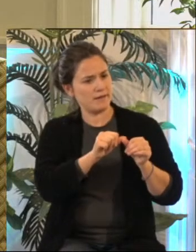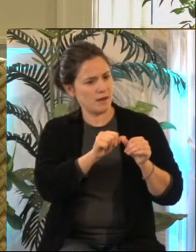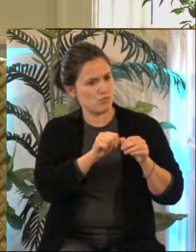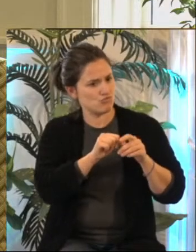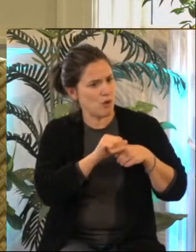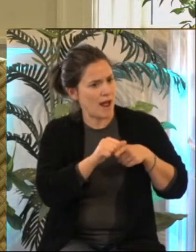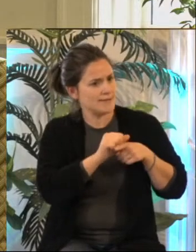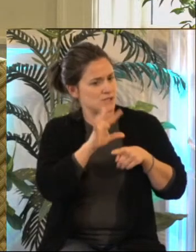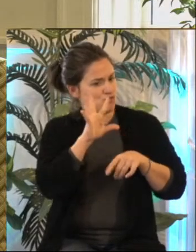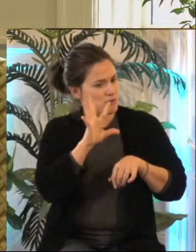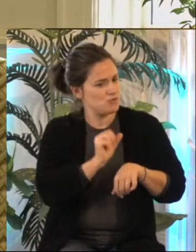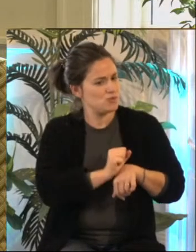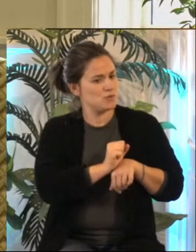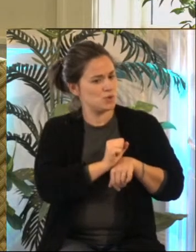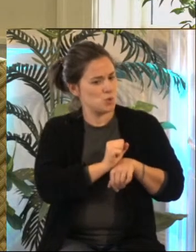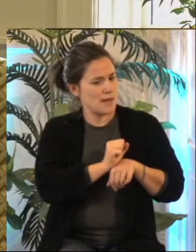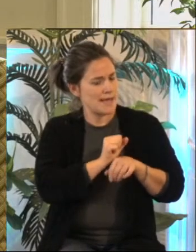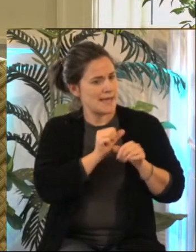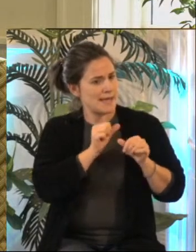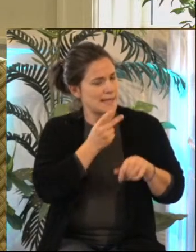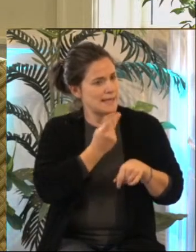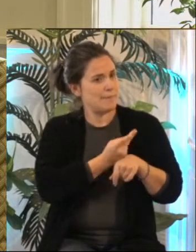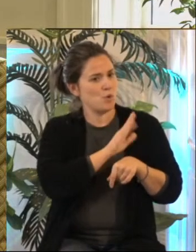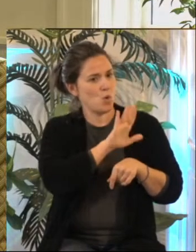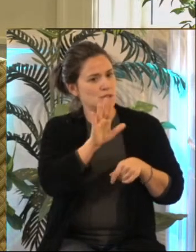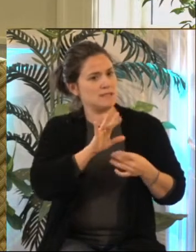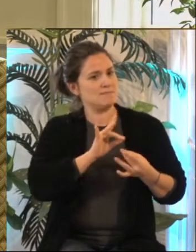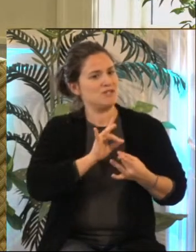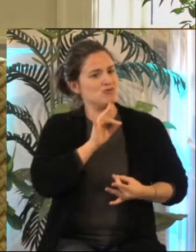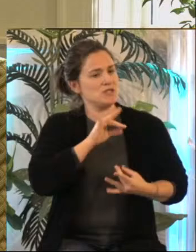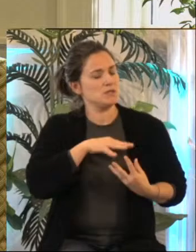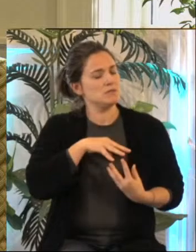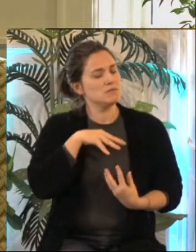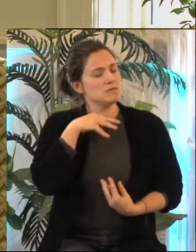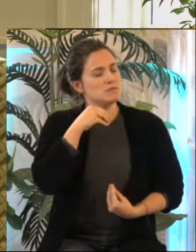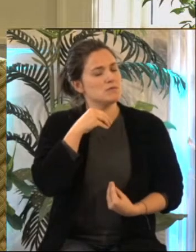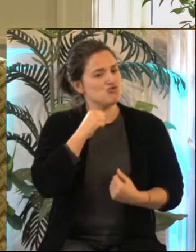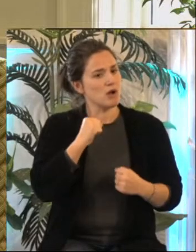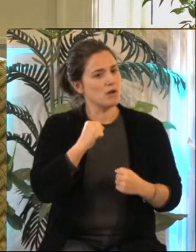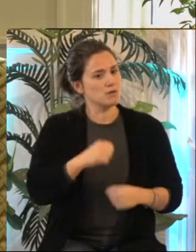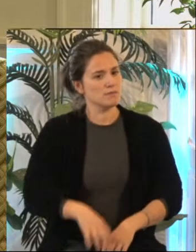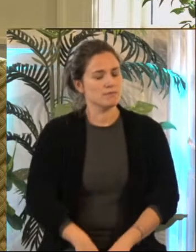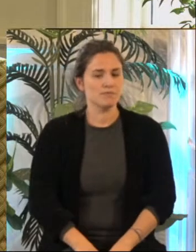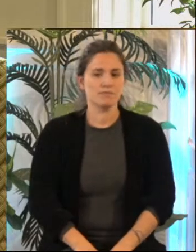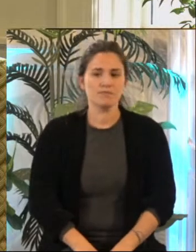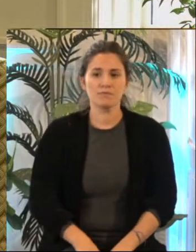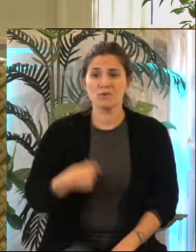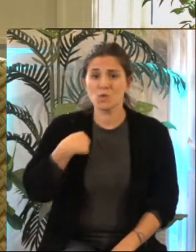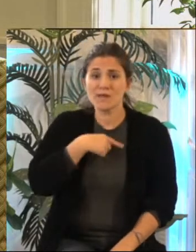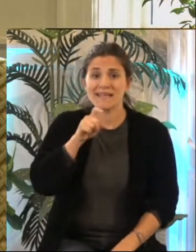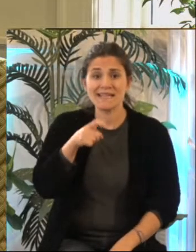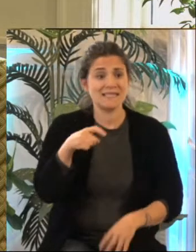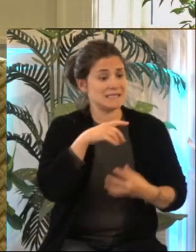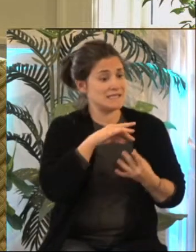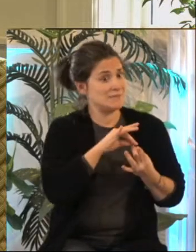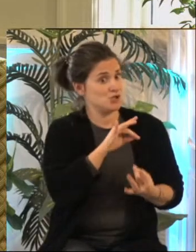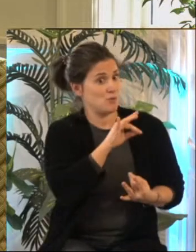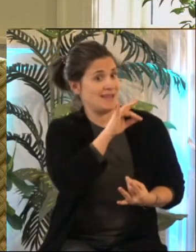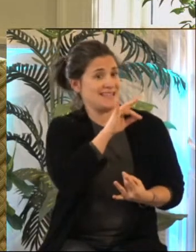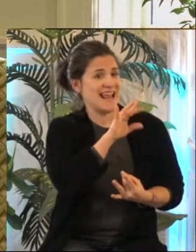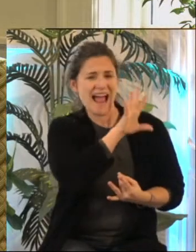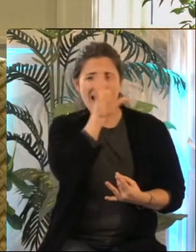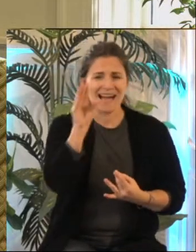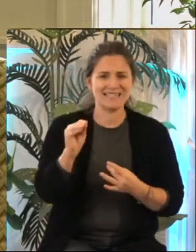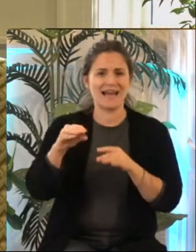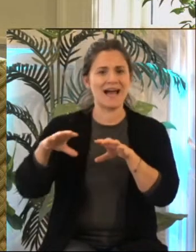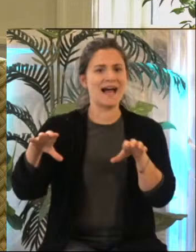very important to me that I think hopefully we all agree that we need both spirituality and activism. You